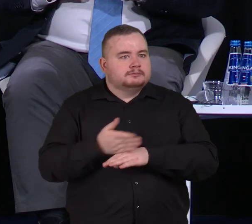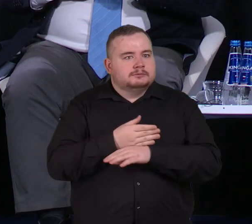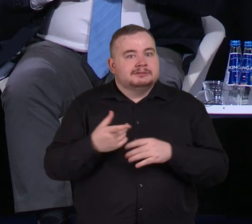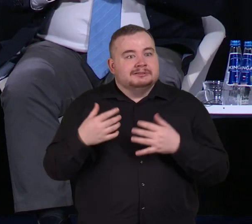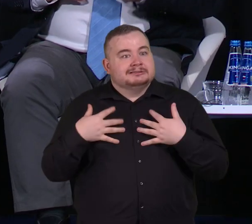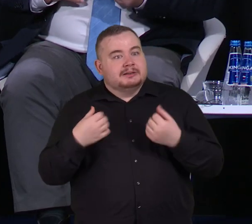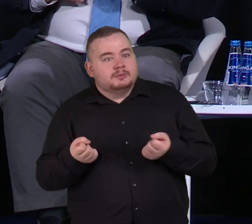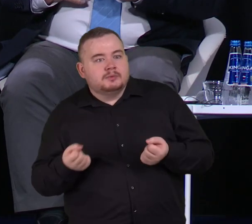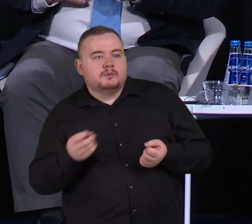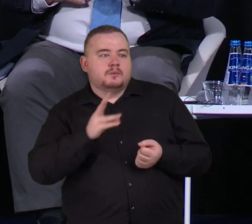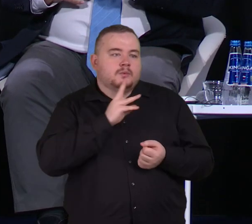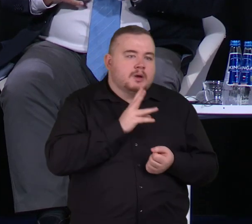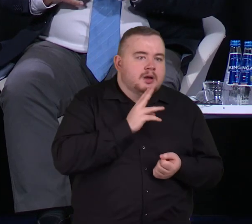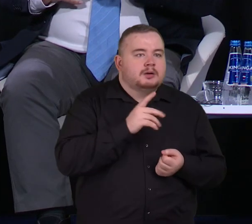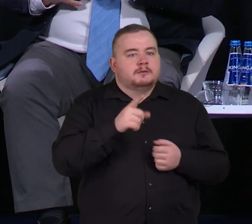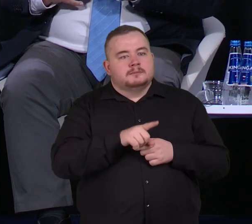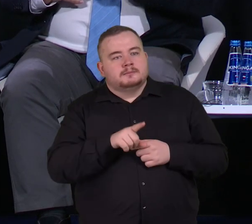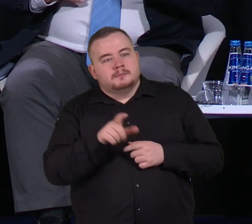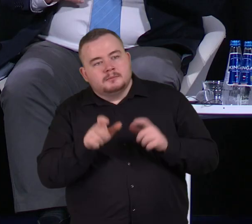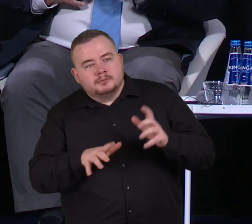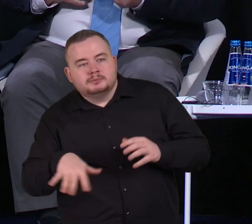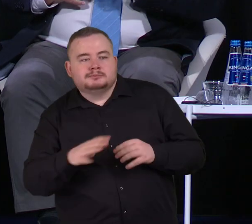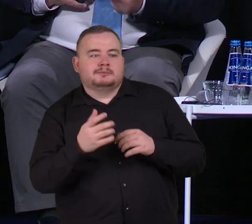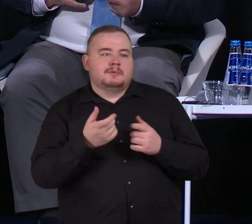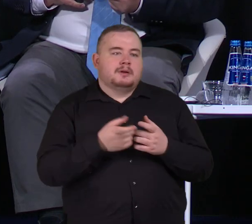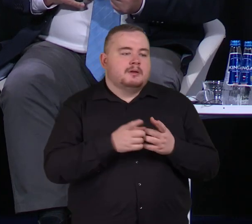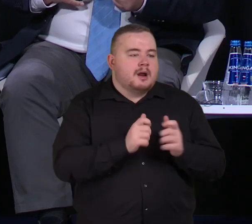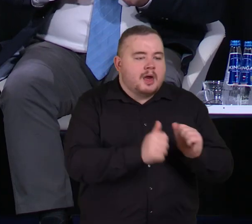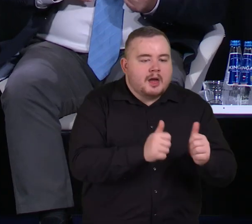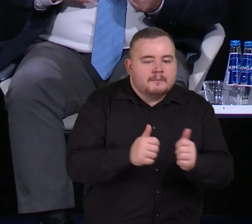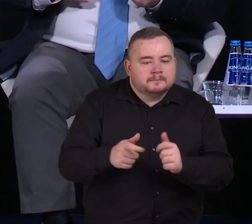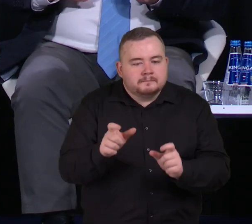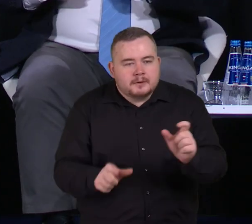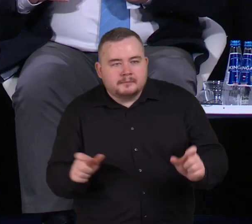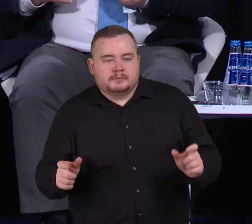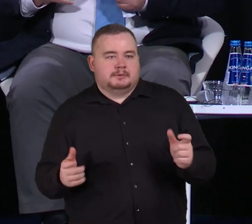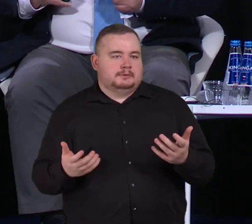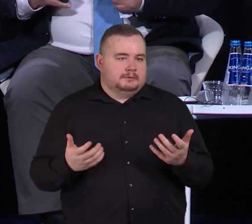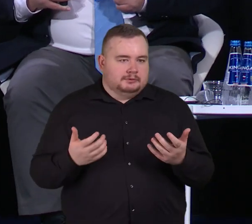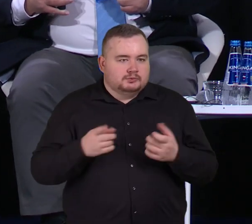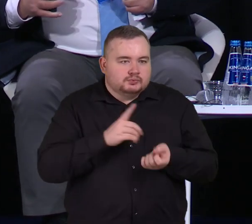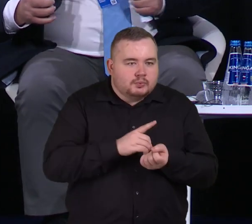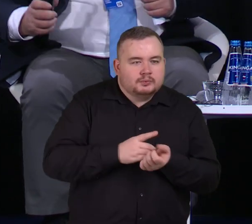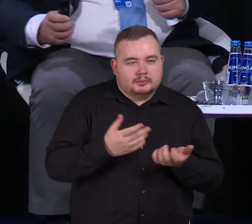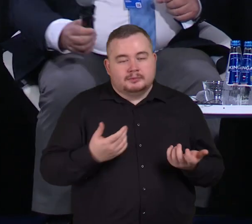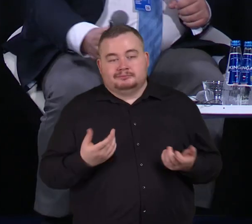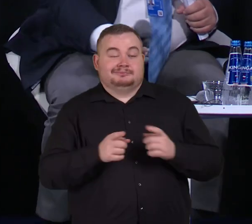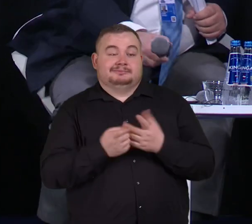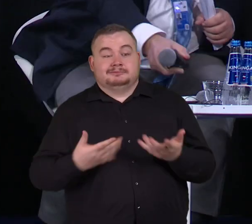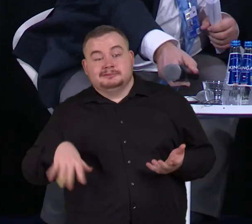care, the rural development is also this, and it's not also the agriculture. Thank you.